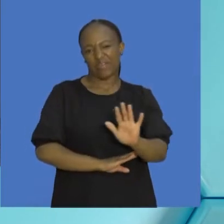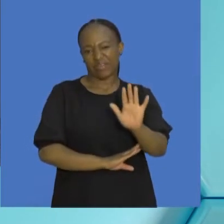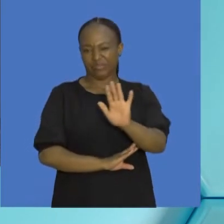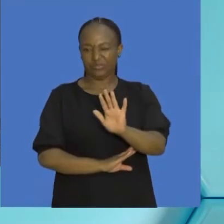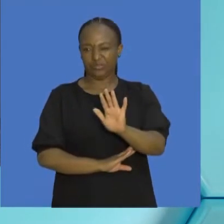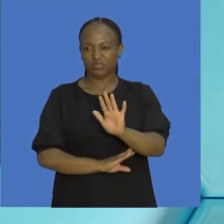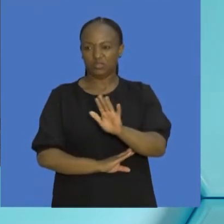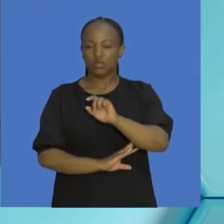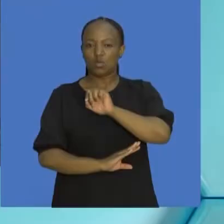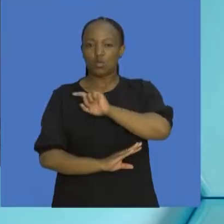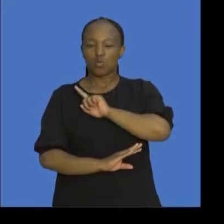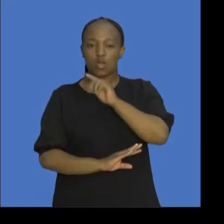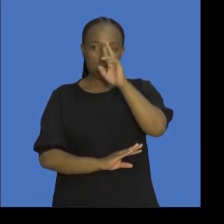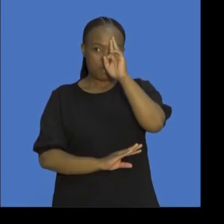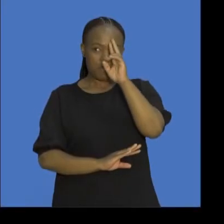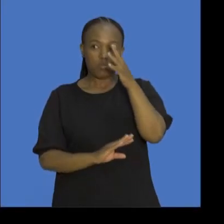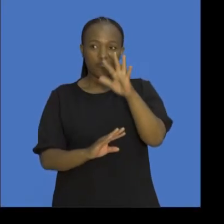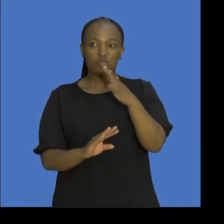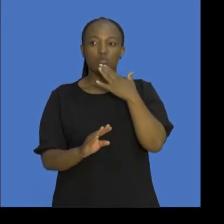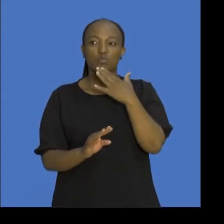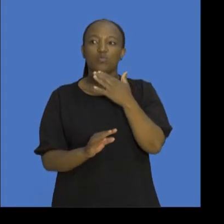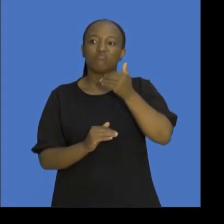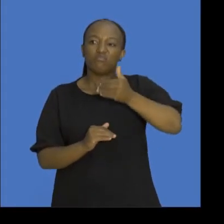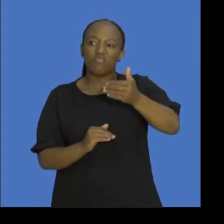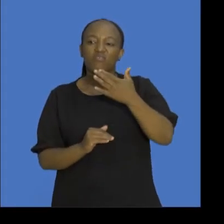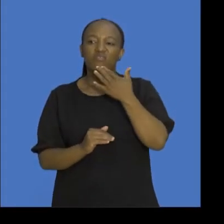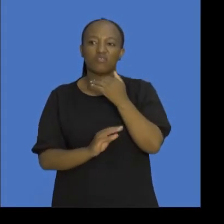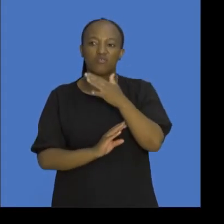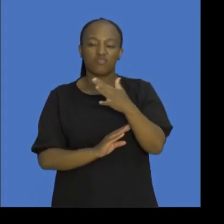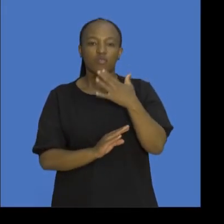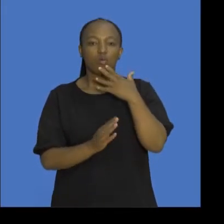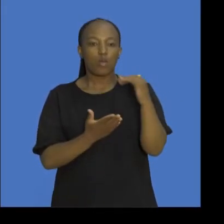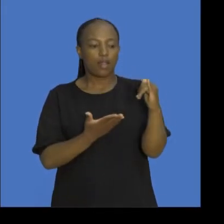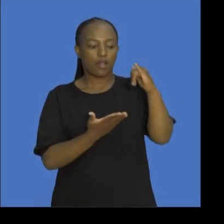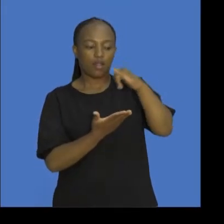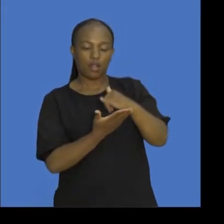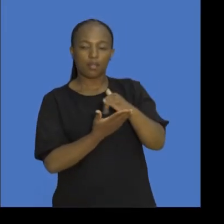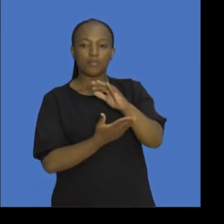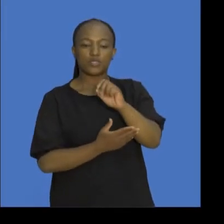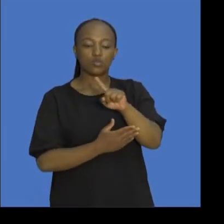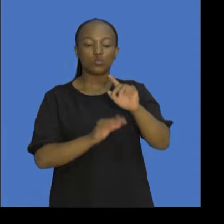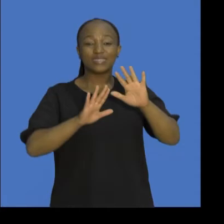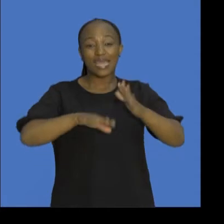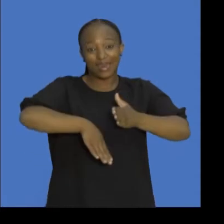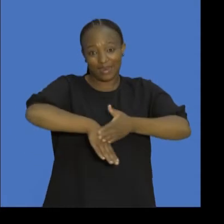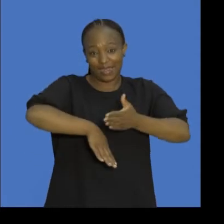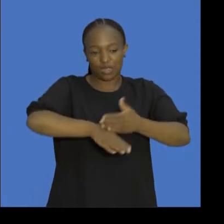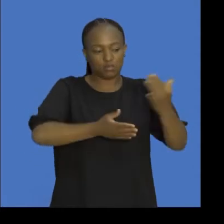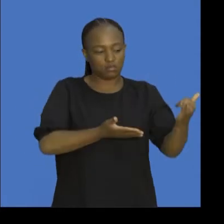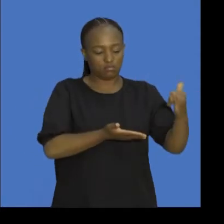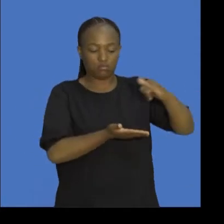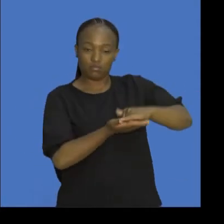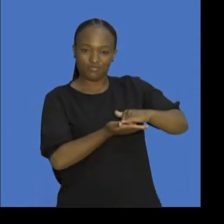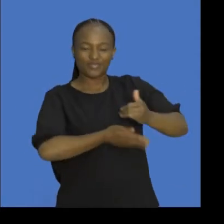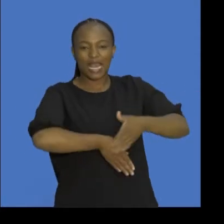have 27 flights, which is the frequency, that arrived by 0 to 10 minutes late. So